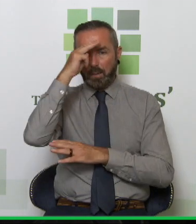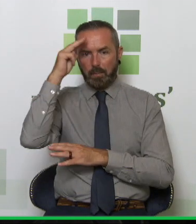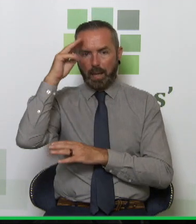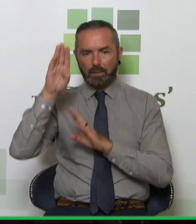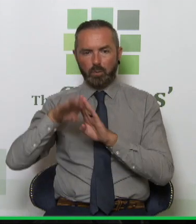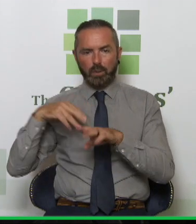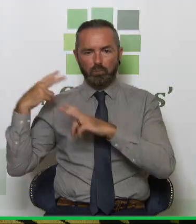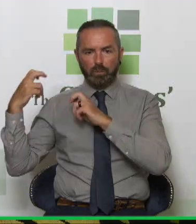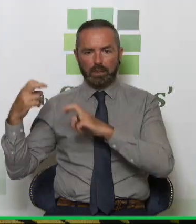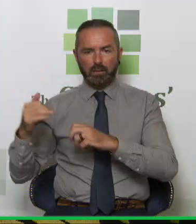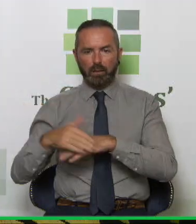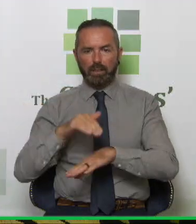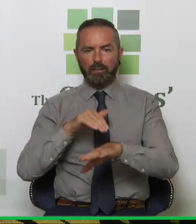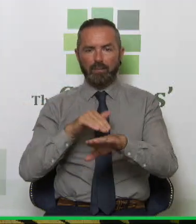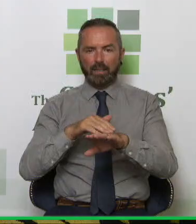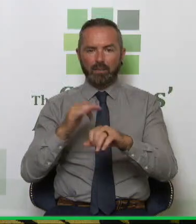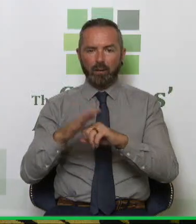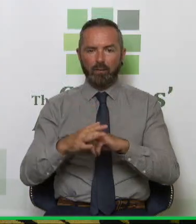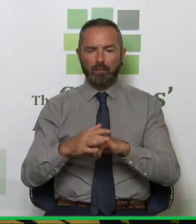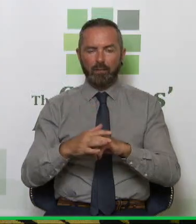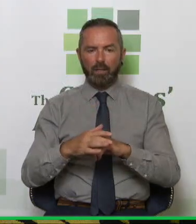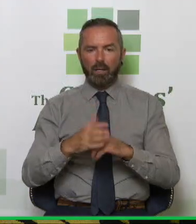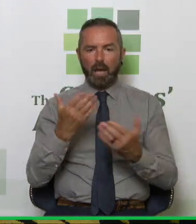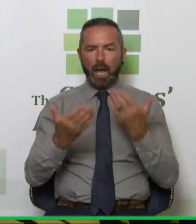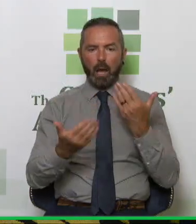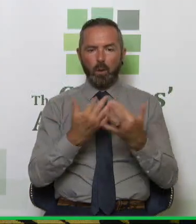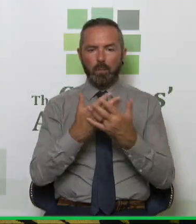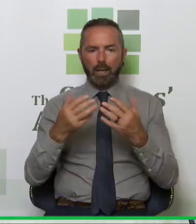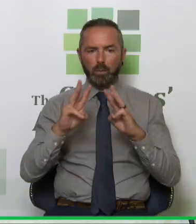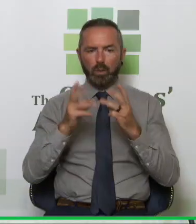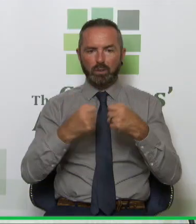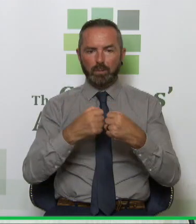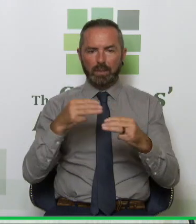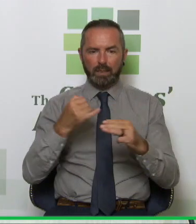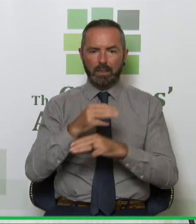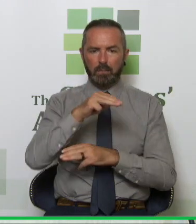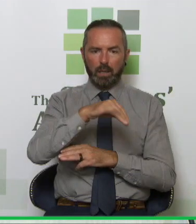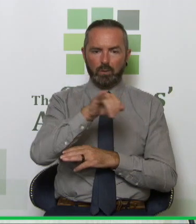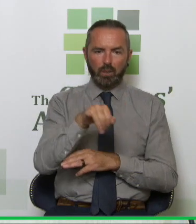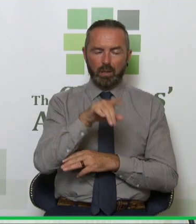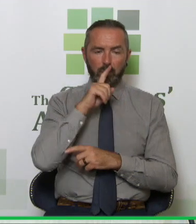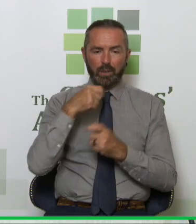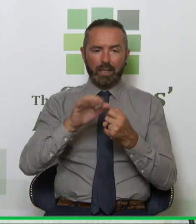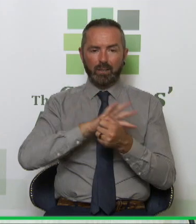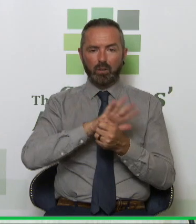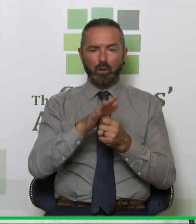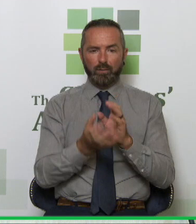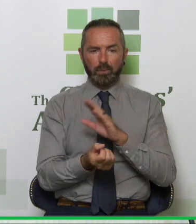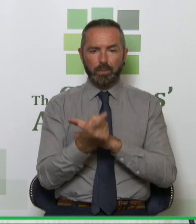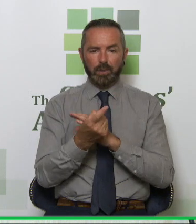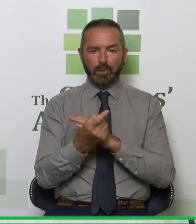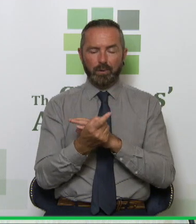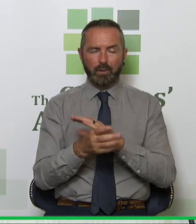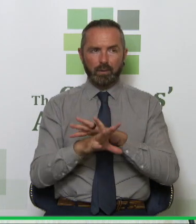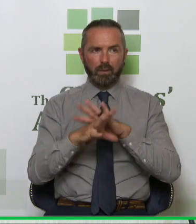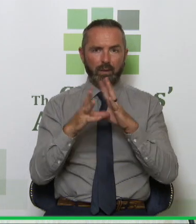the efficacy of the Harmony workshops in Mountjoy Prison, but then we had this little thing called COVID, which just threw the whole